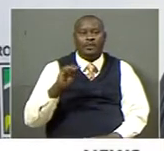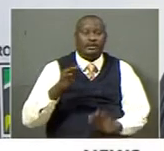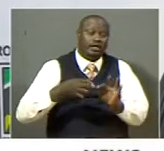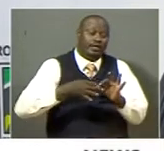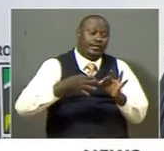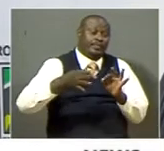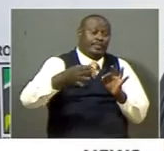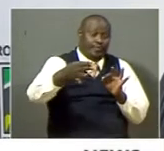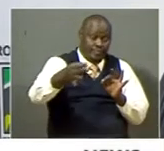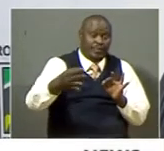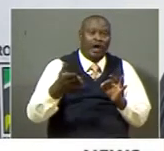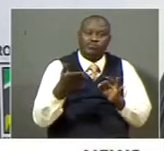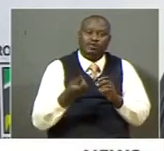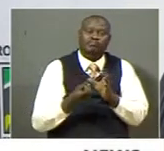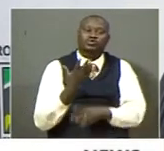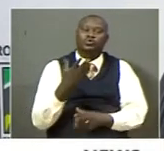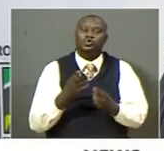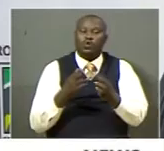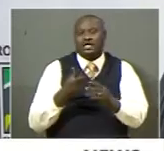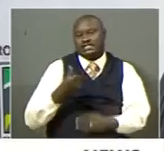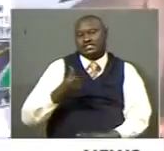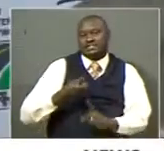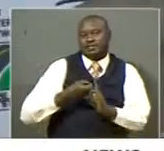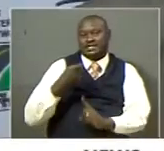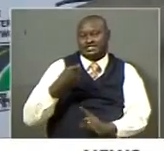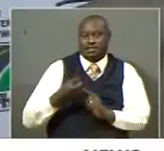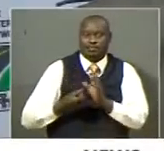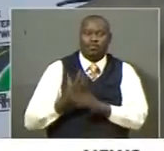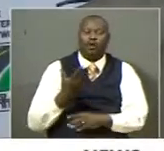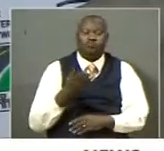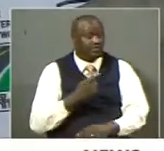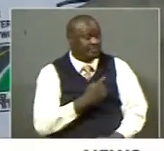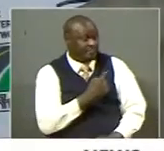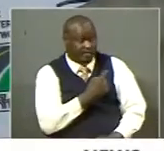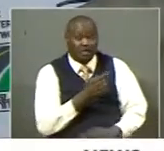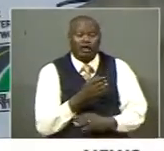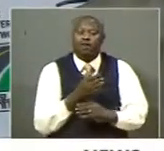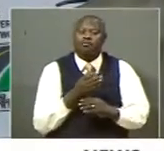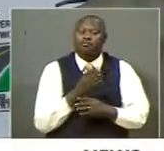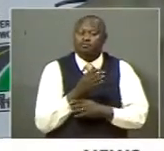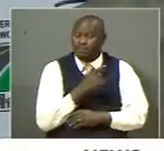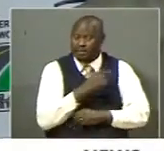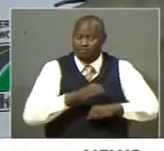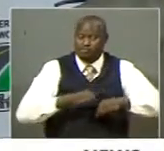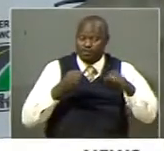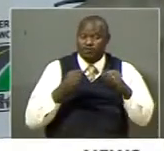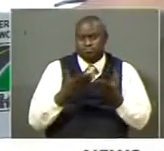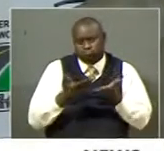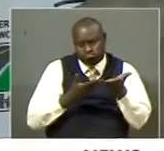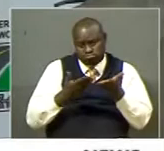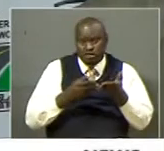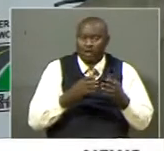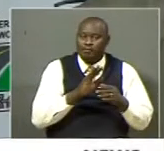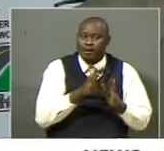to the network in the last 6 months. Kajina, who was updating the media about Uganda National Roads Authority quarterly